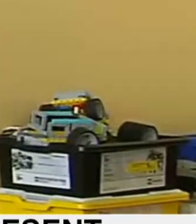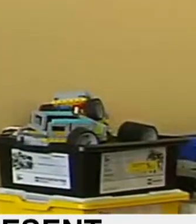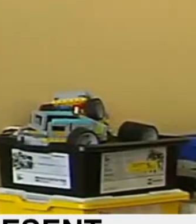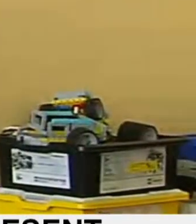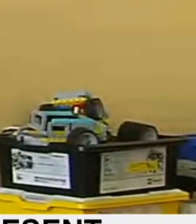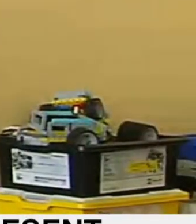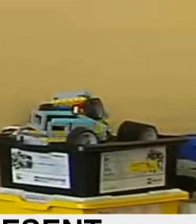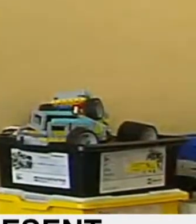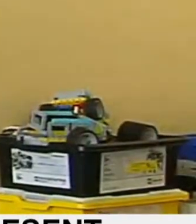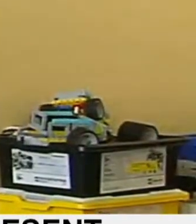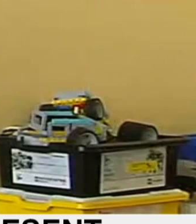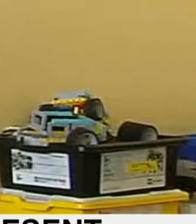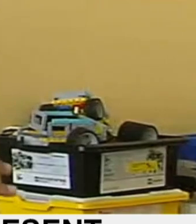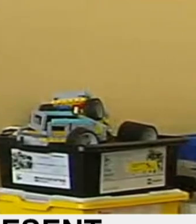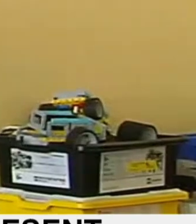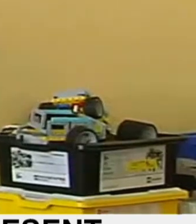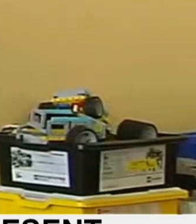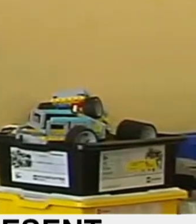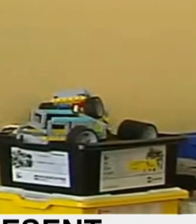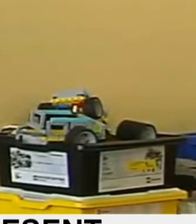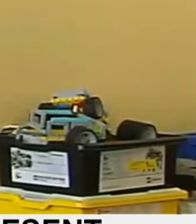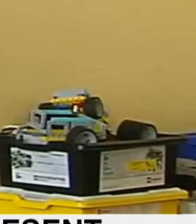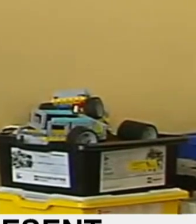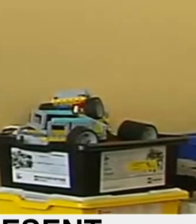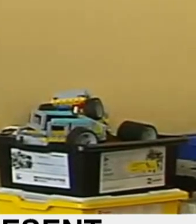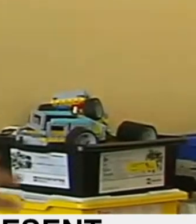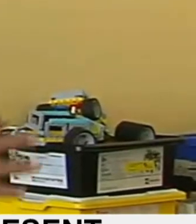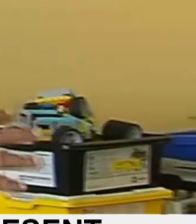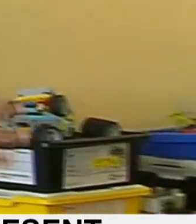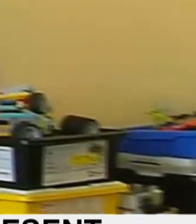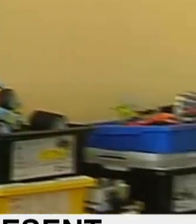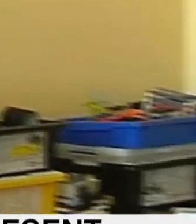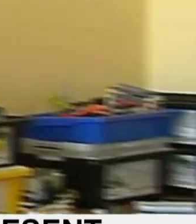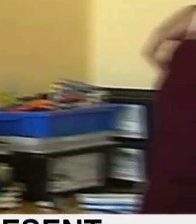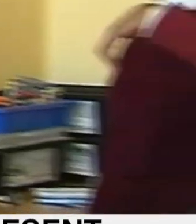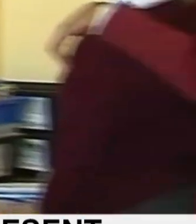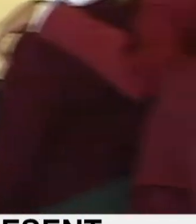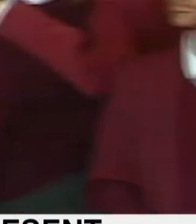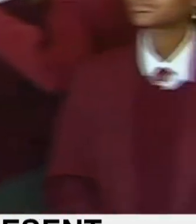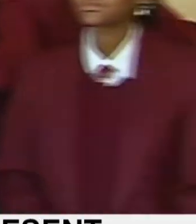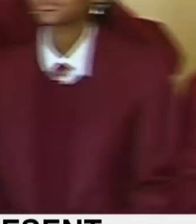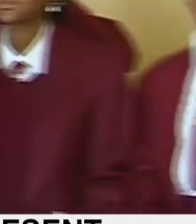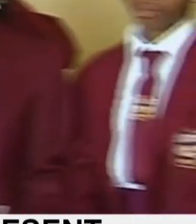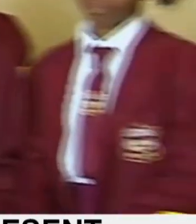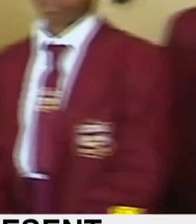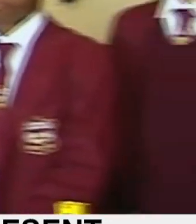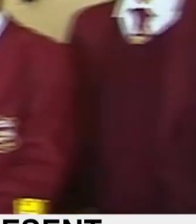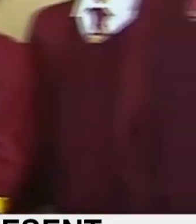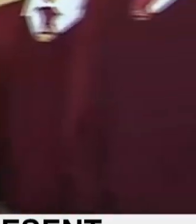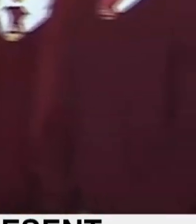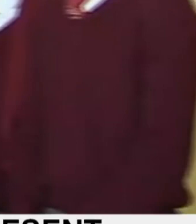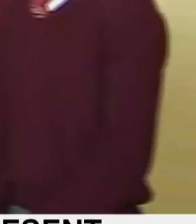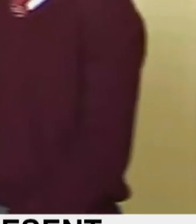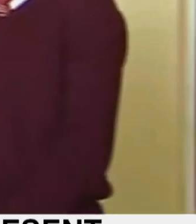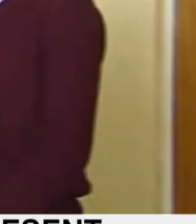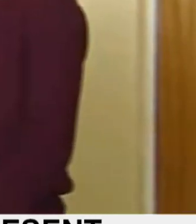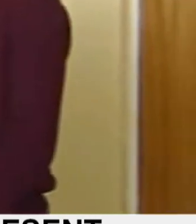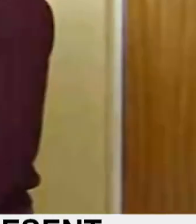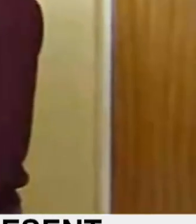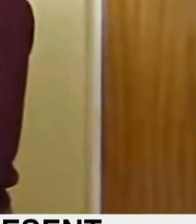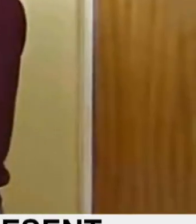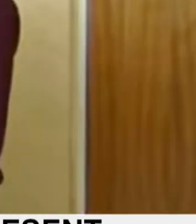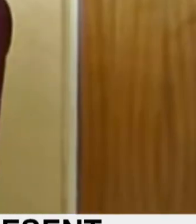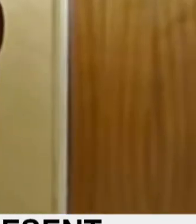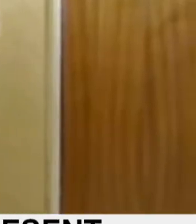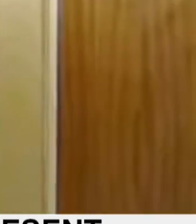Okay, yeah, but yeah, this is the guys that will be going to Marrakesh next week. I'm sure all